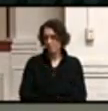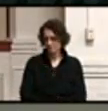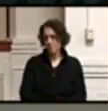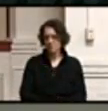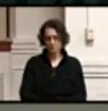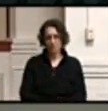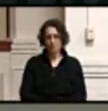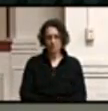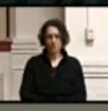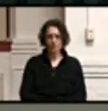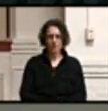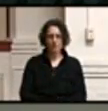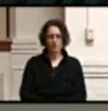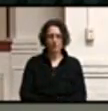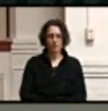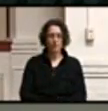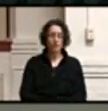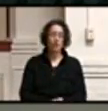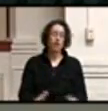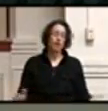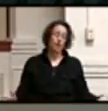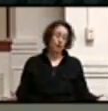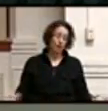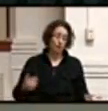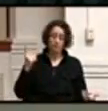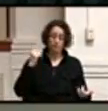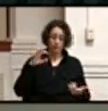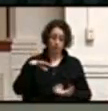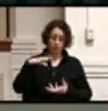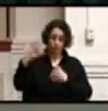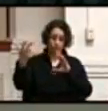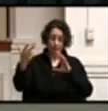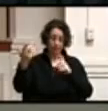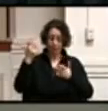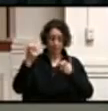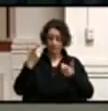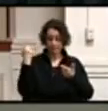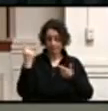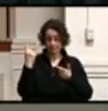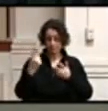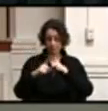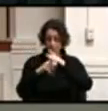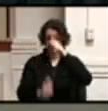I hope. I don't know. Something could happen. I may not be sitting here.